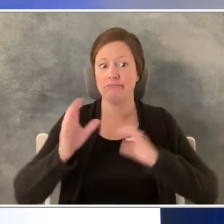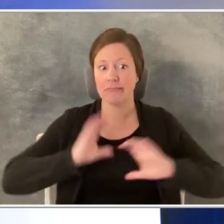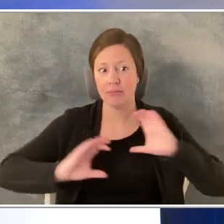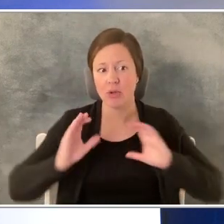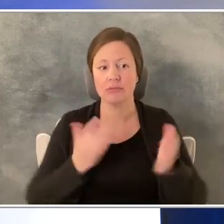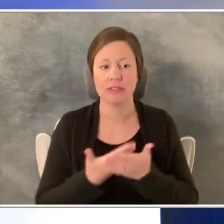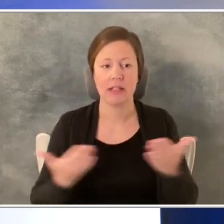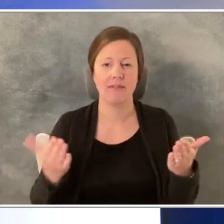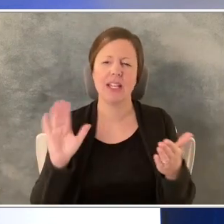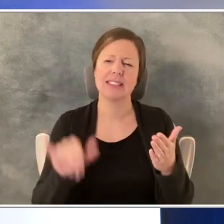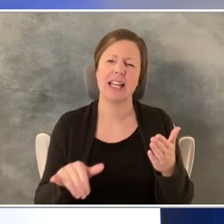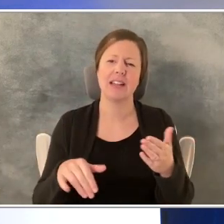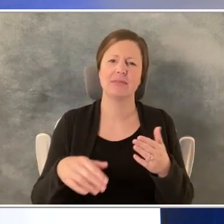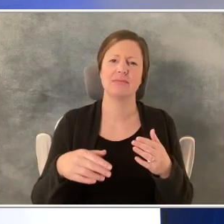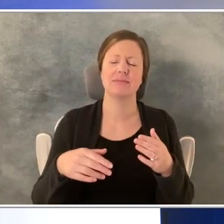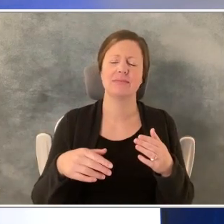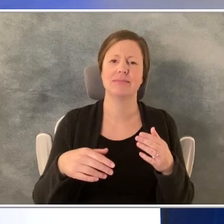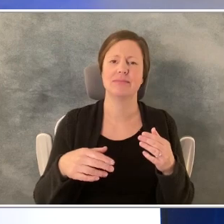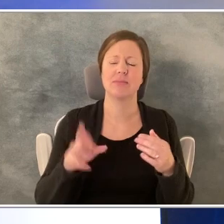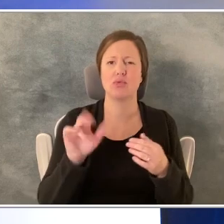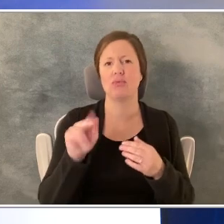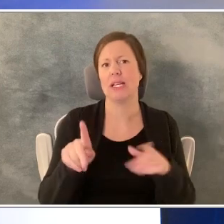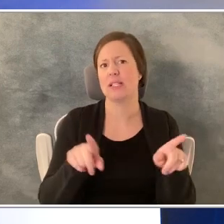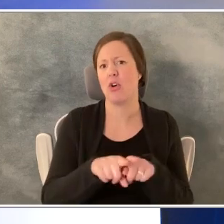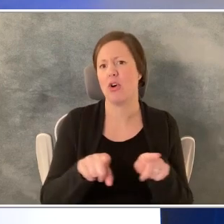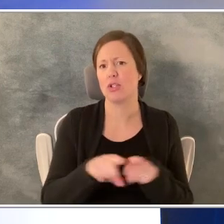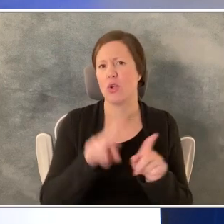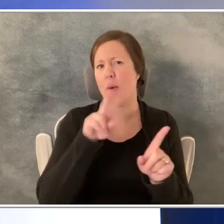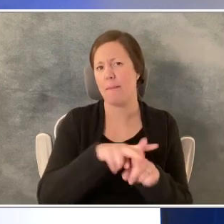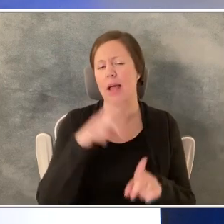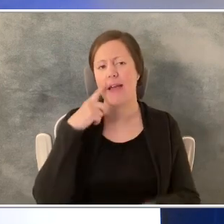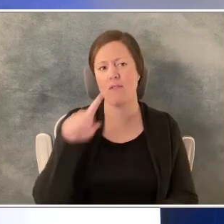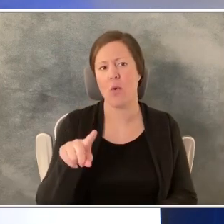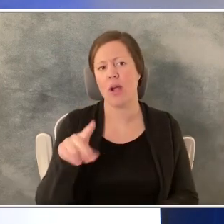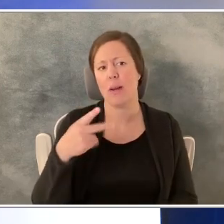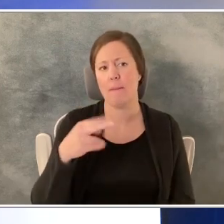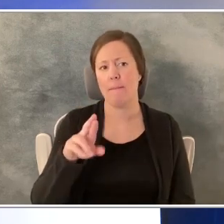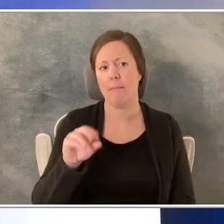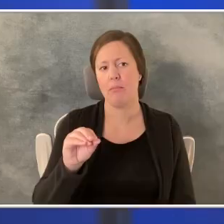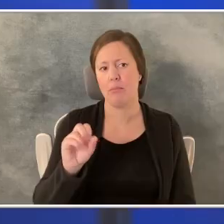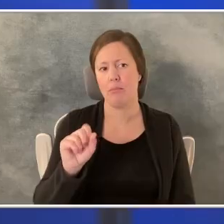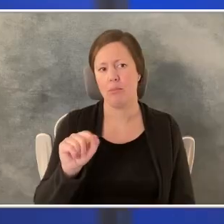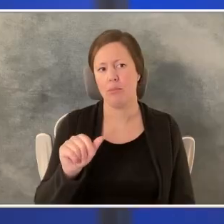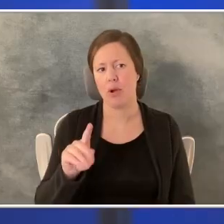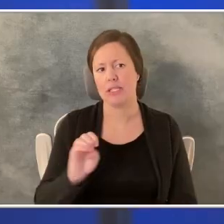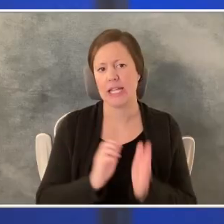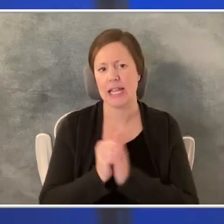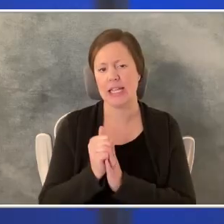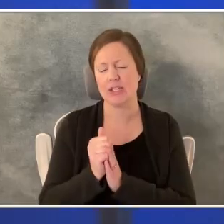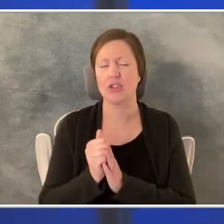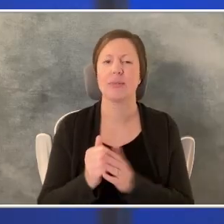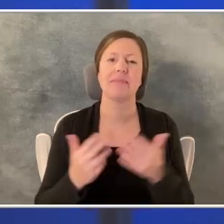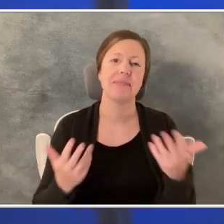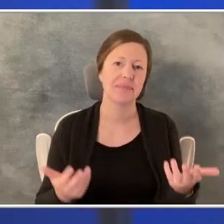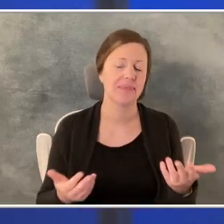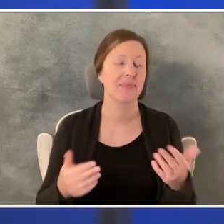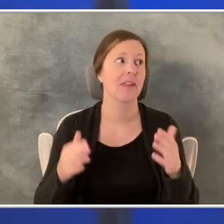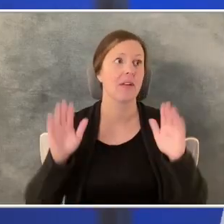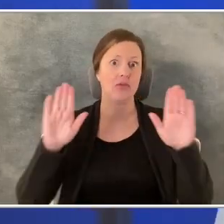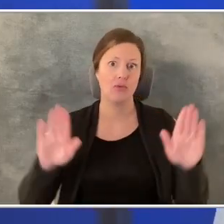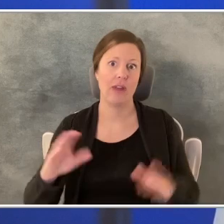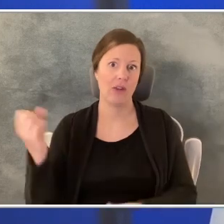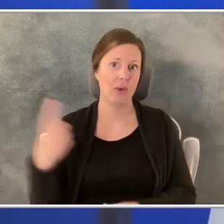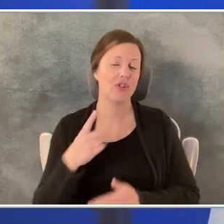risk also apply to prostate cancer? That's a great question. There have been some studies looking at this. There is